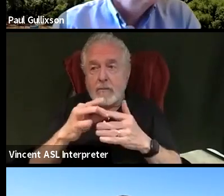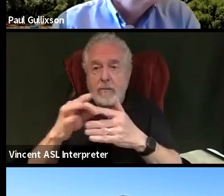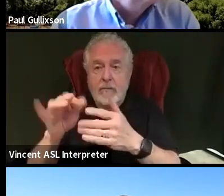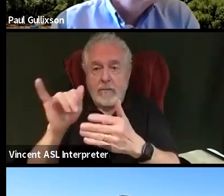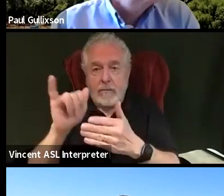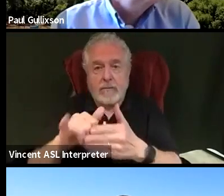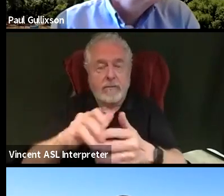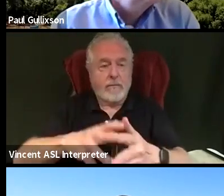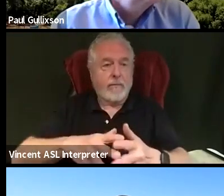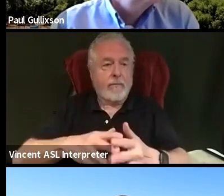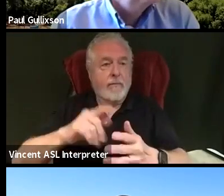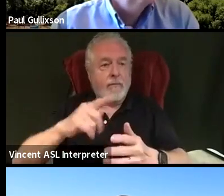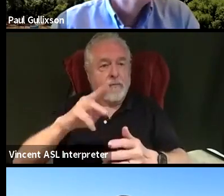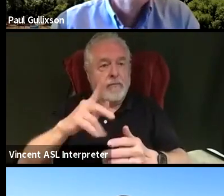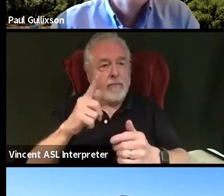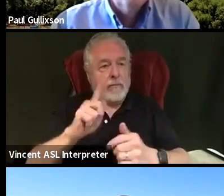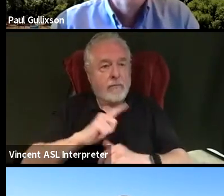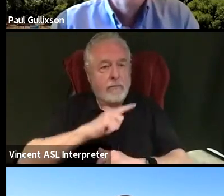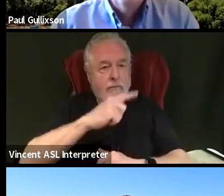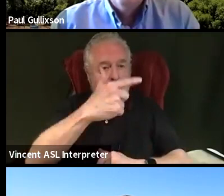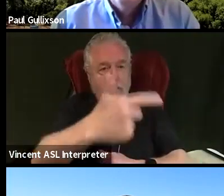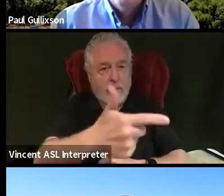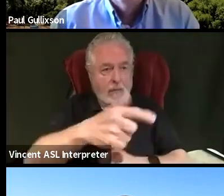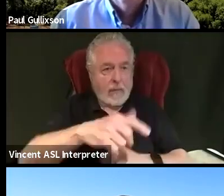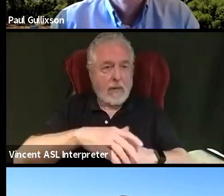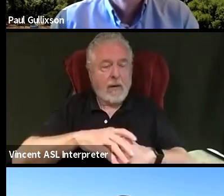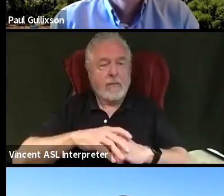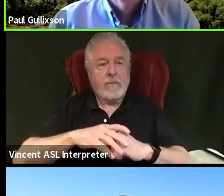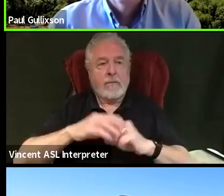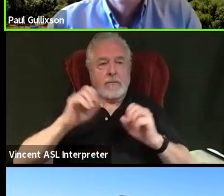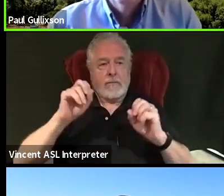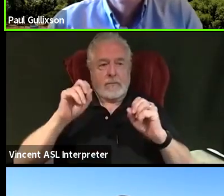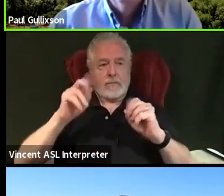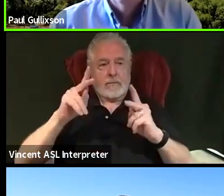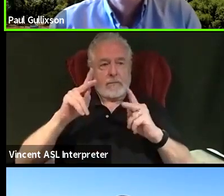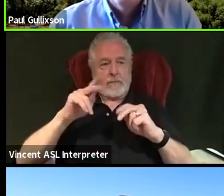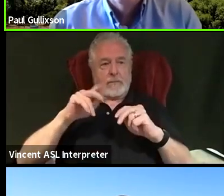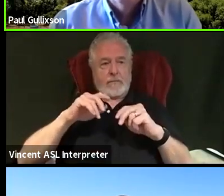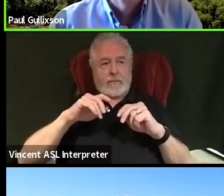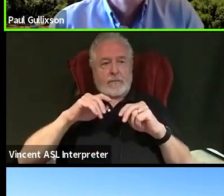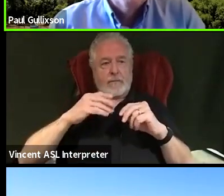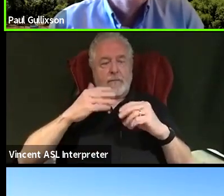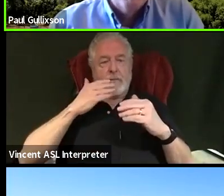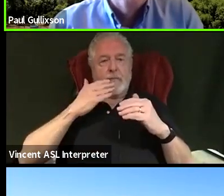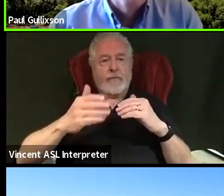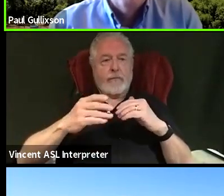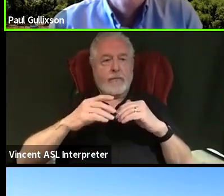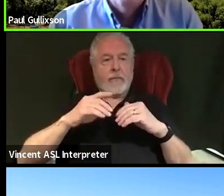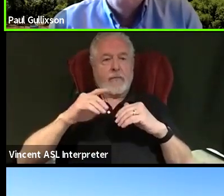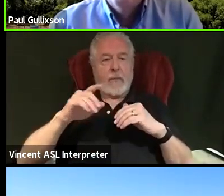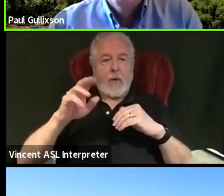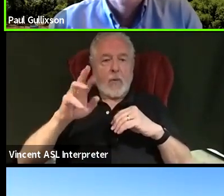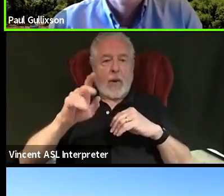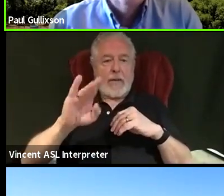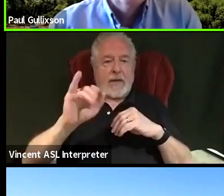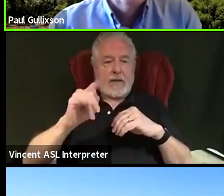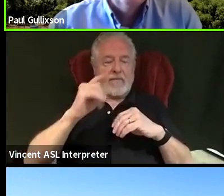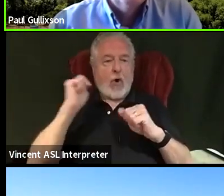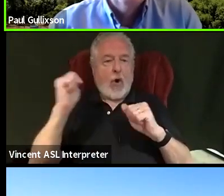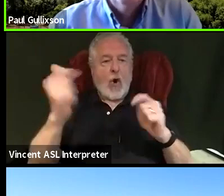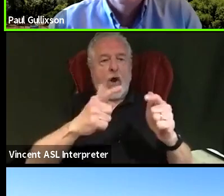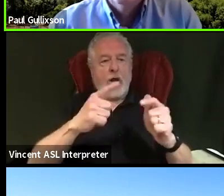through that. And Paul, I'll turn it to you. To see all right. Well, thank you, Supervisor Rabbit. And thank you all for